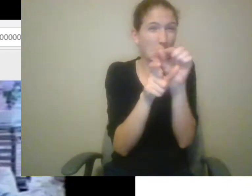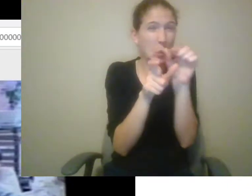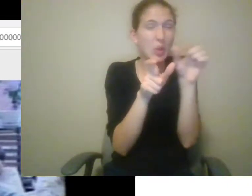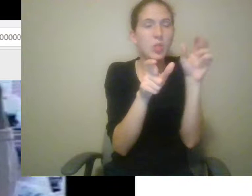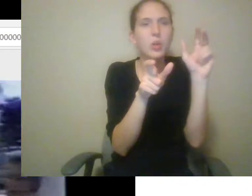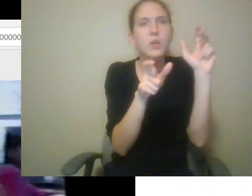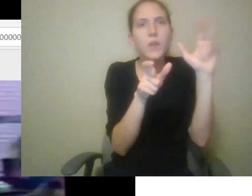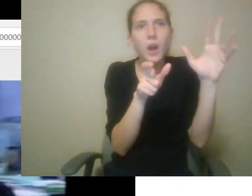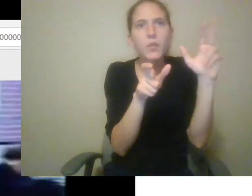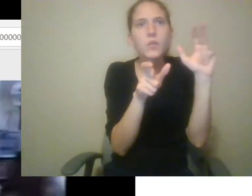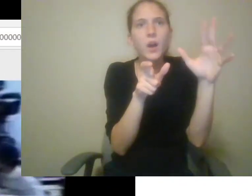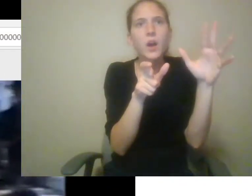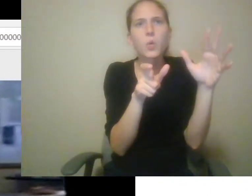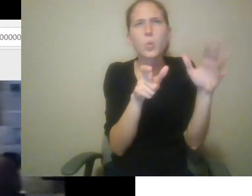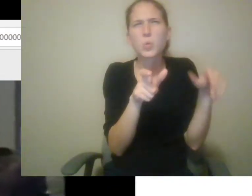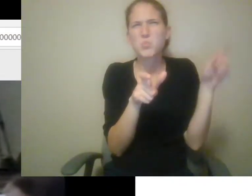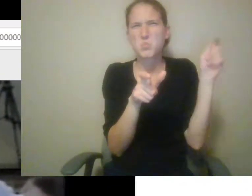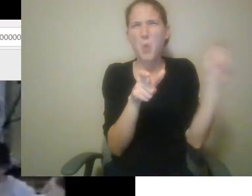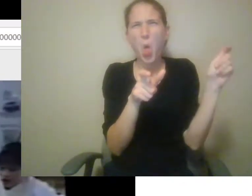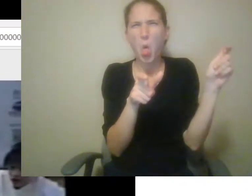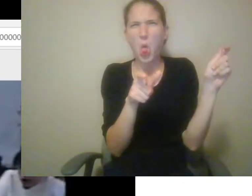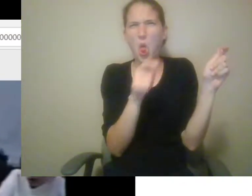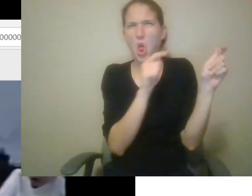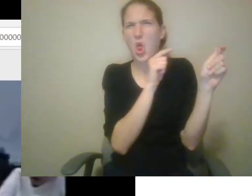Beth. Okay.